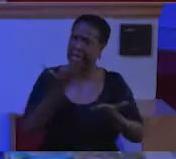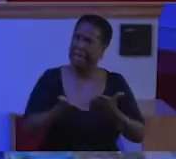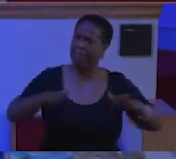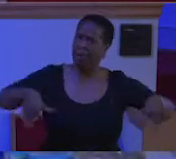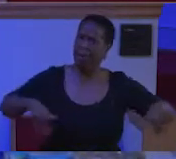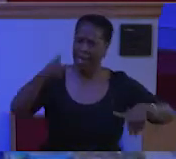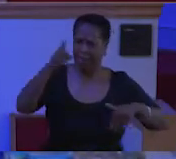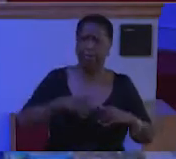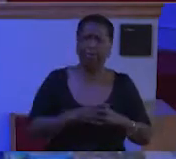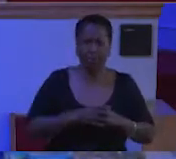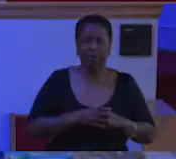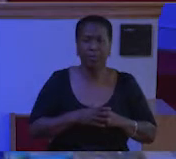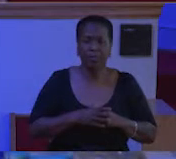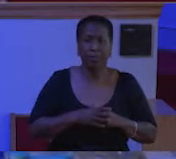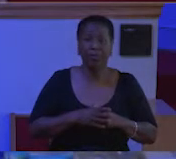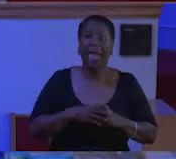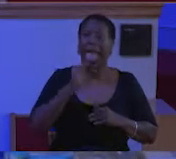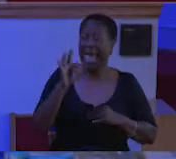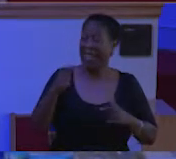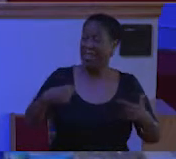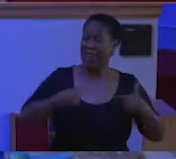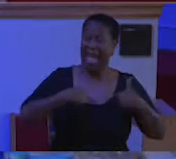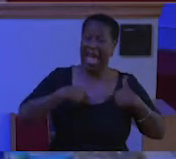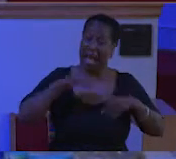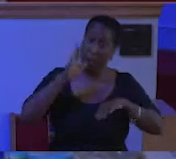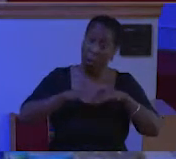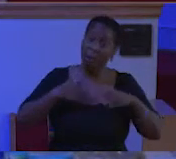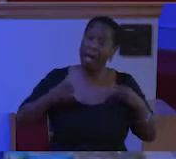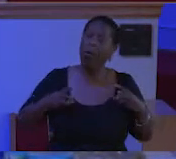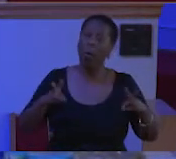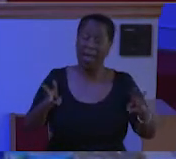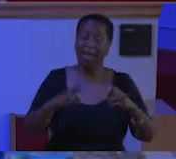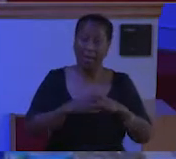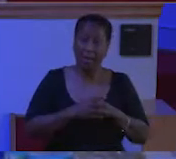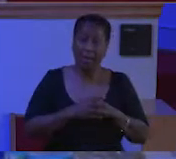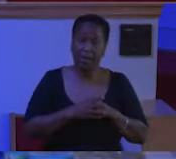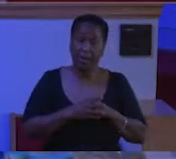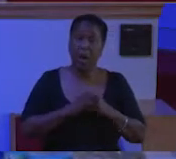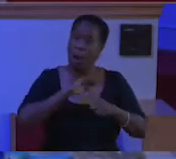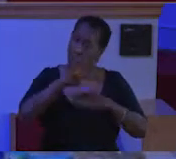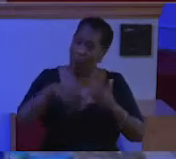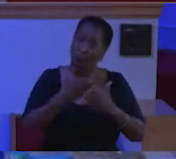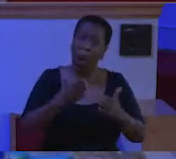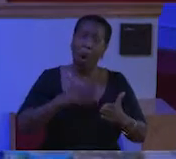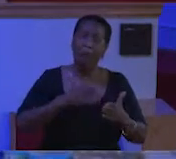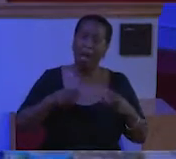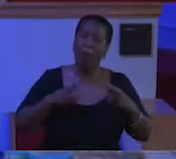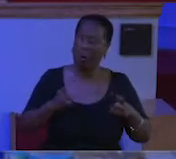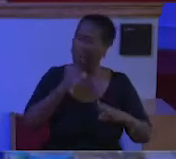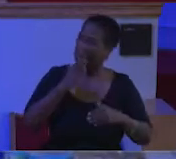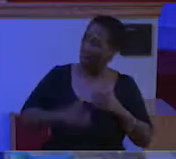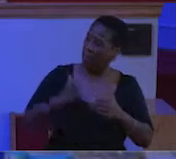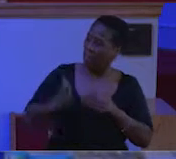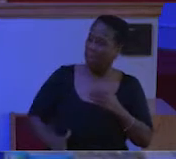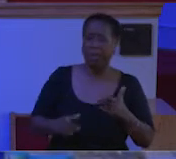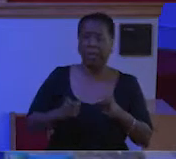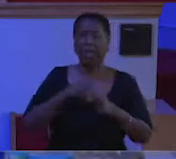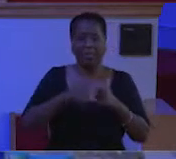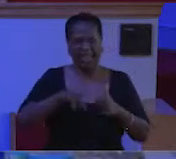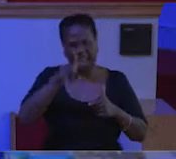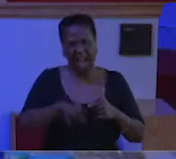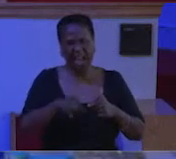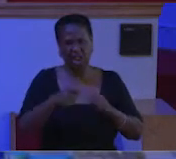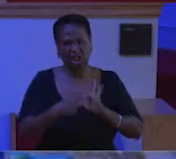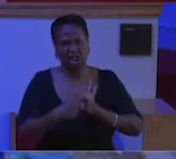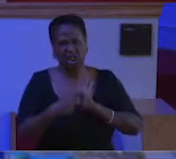yet. And if I'm on my way in all of my incompleteness, then I ought to cut you some